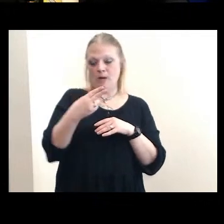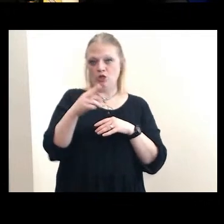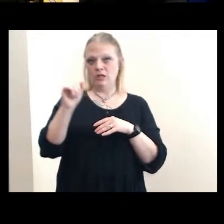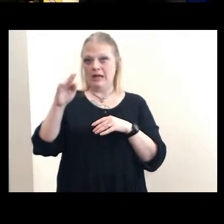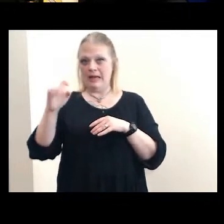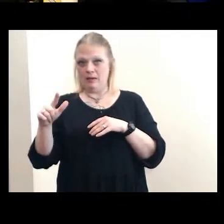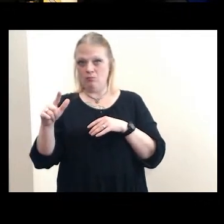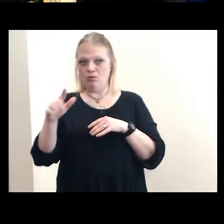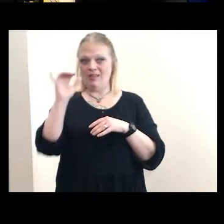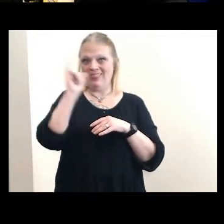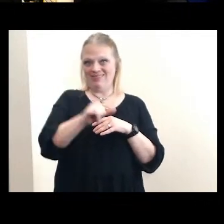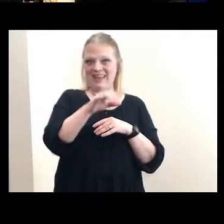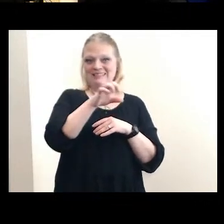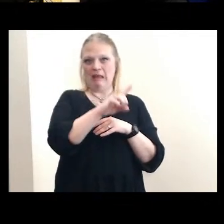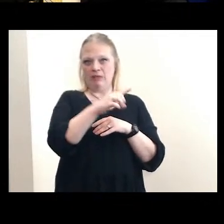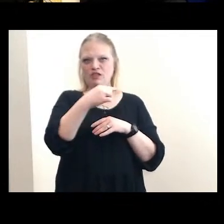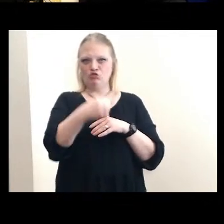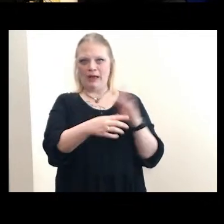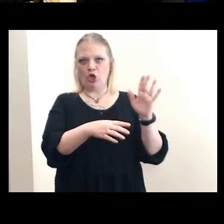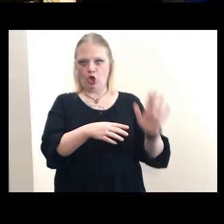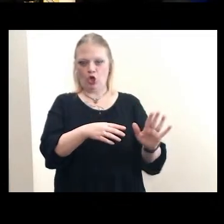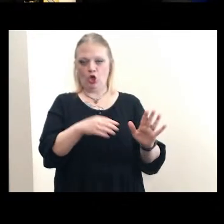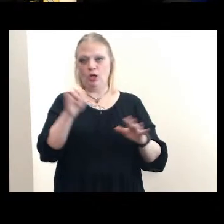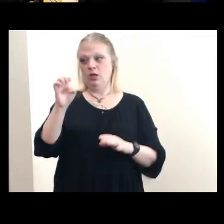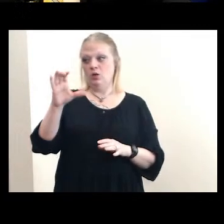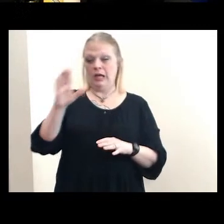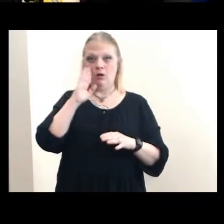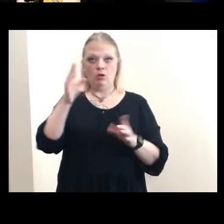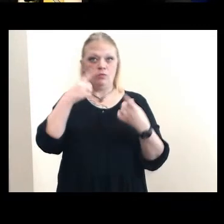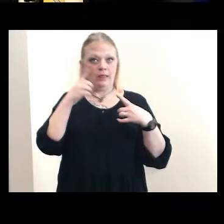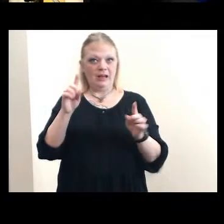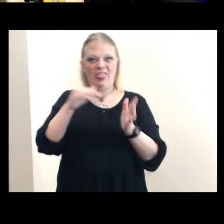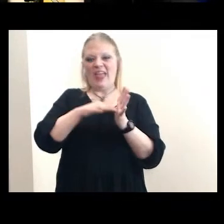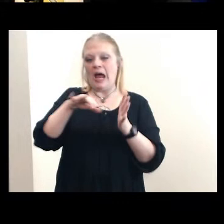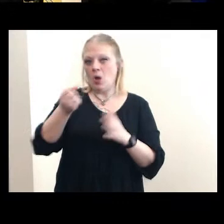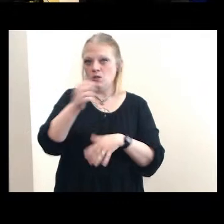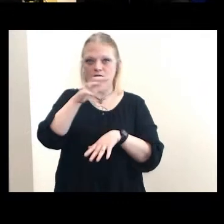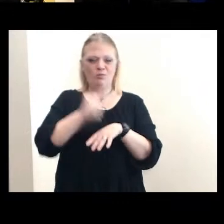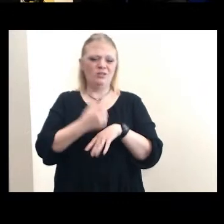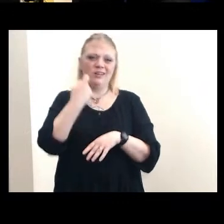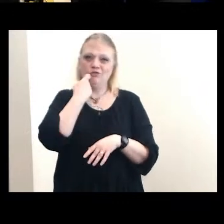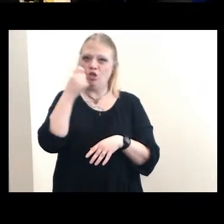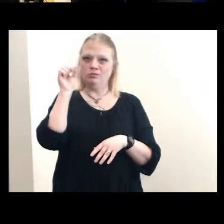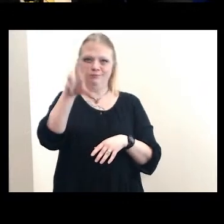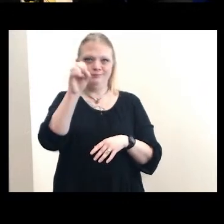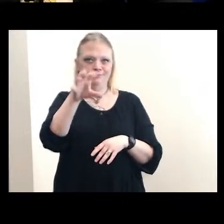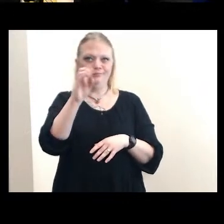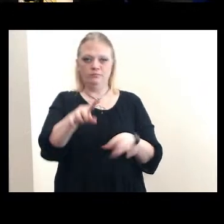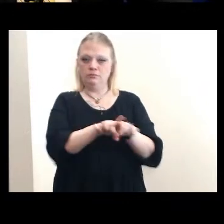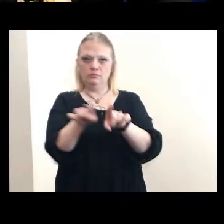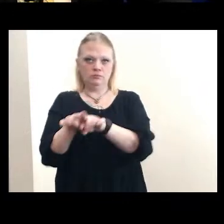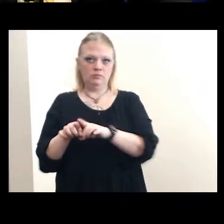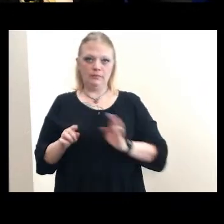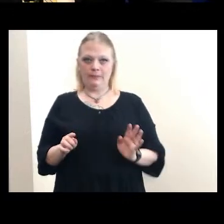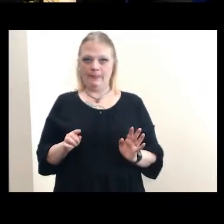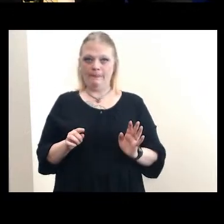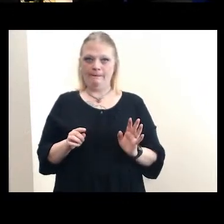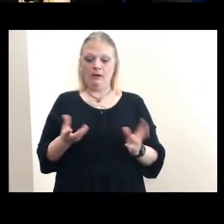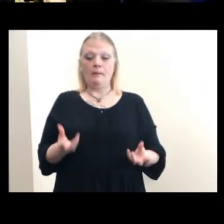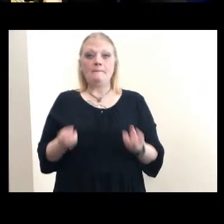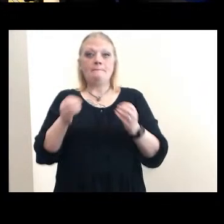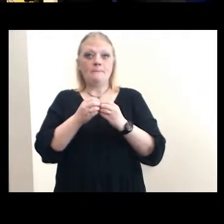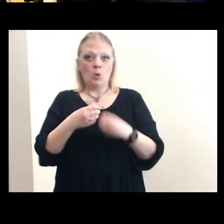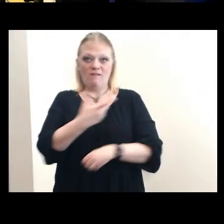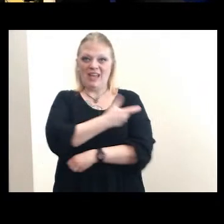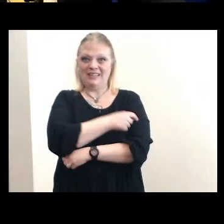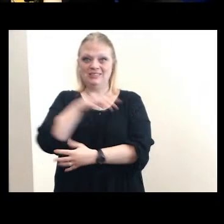at the Delavan Grider Center. Erie County will be announcing thousands of appointments, as we've just talked about as well. Much more vaccine